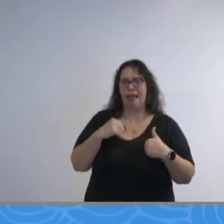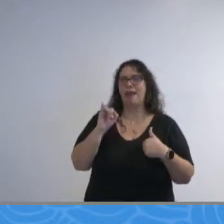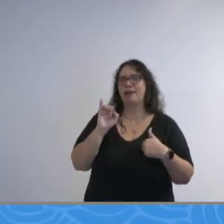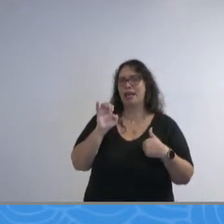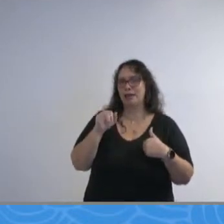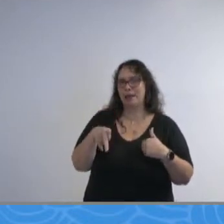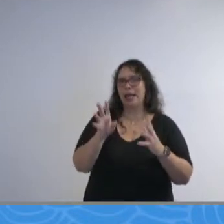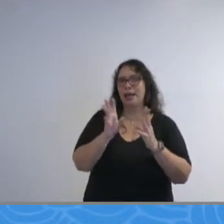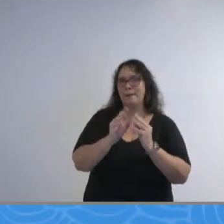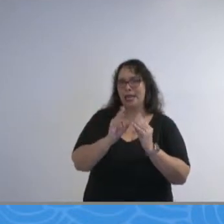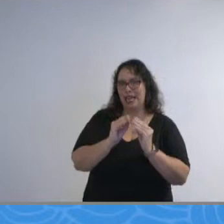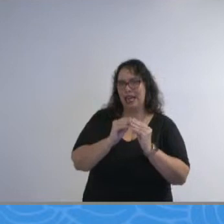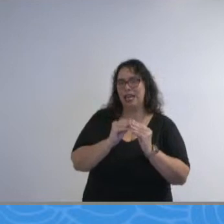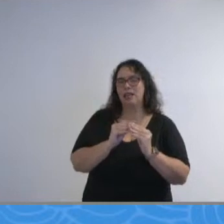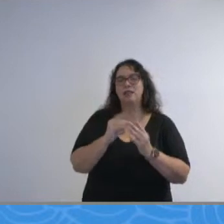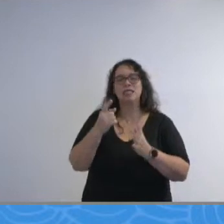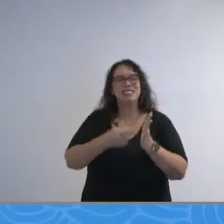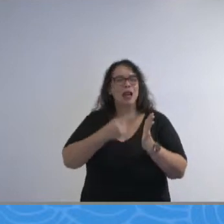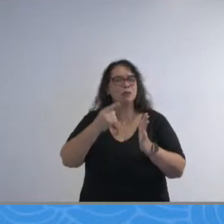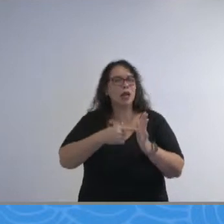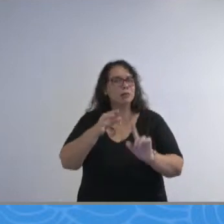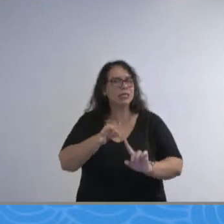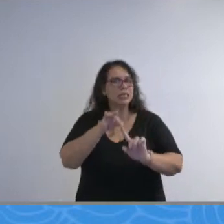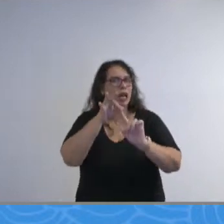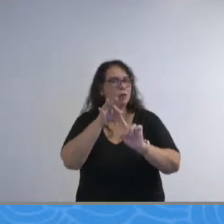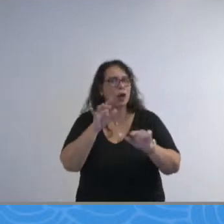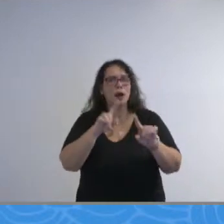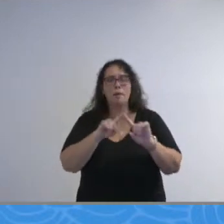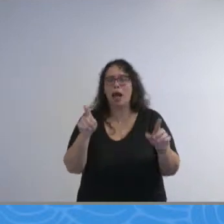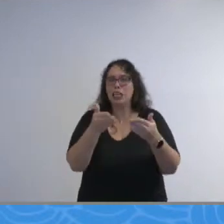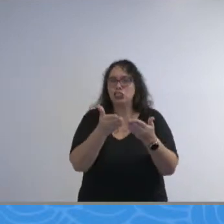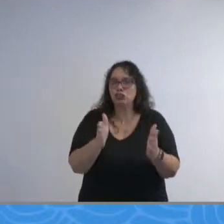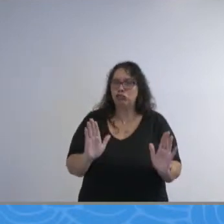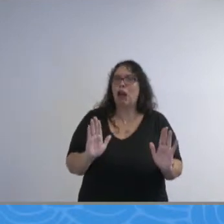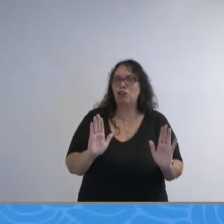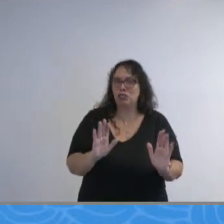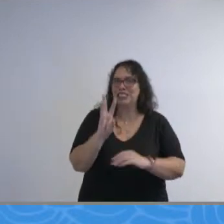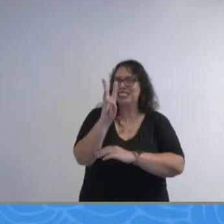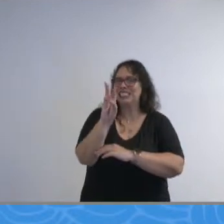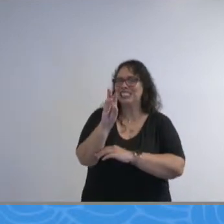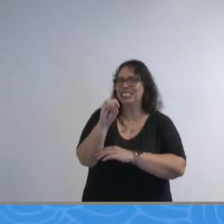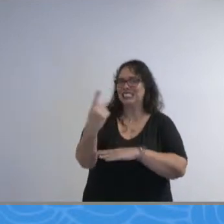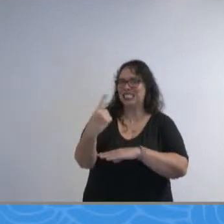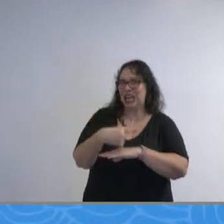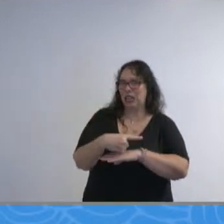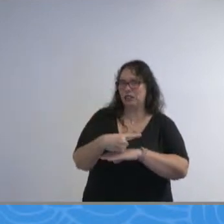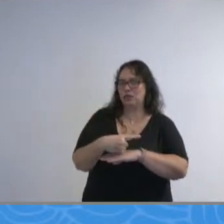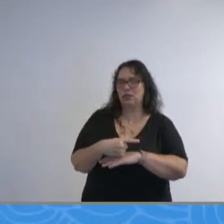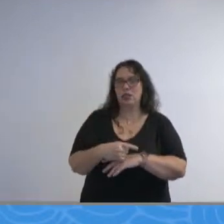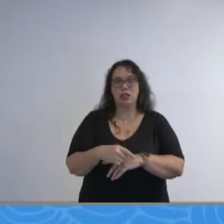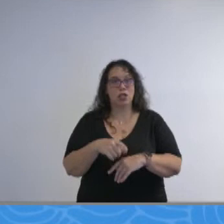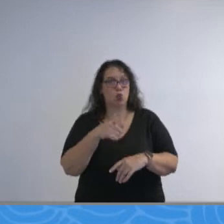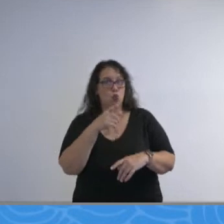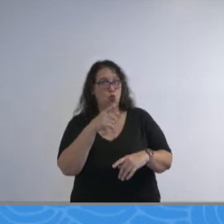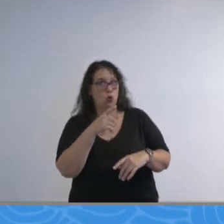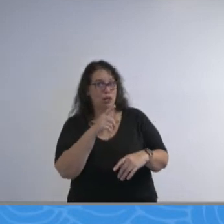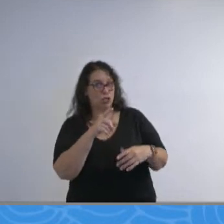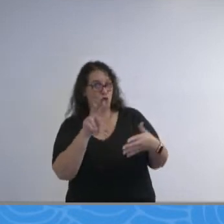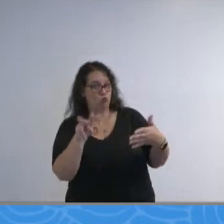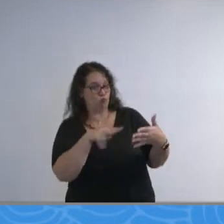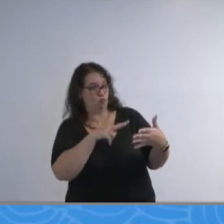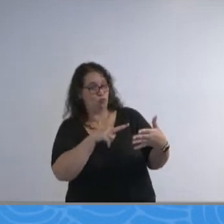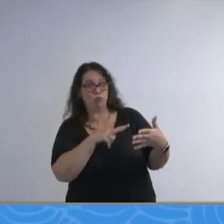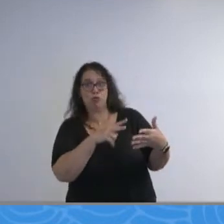are some limited exceptions, but generally speaking, mark your calendars. Once you've turned in your consent, the